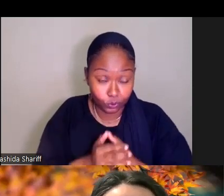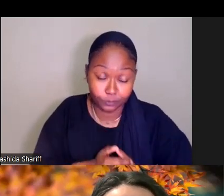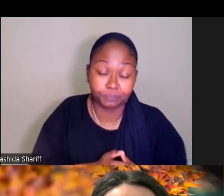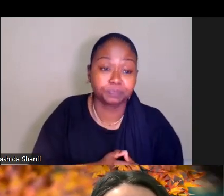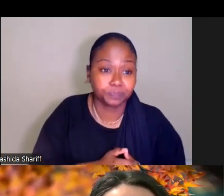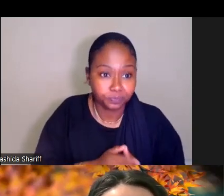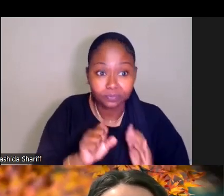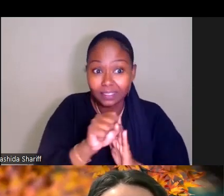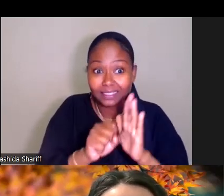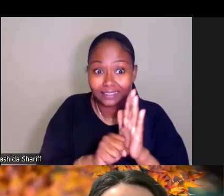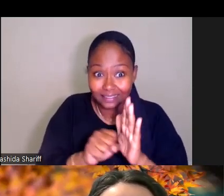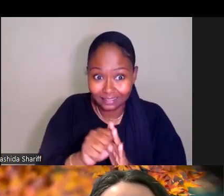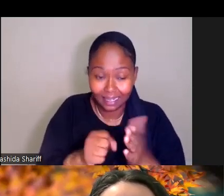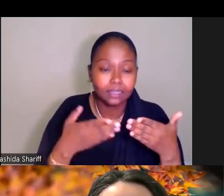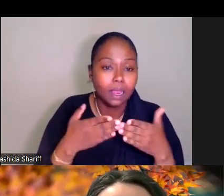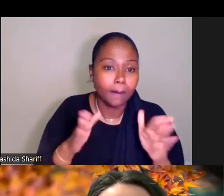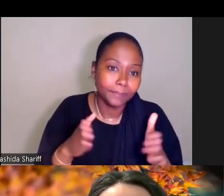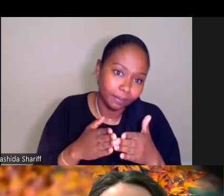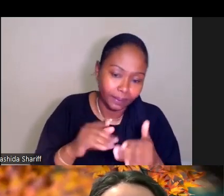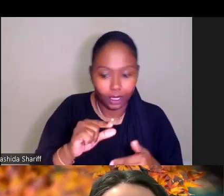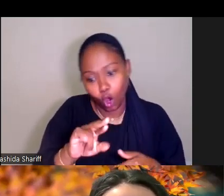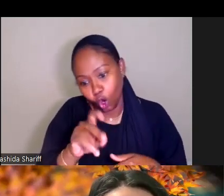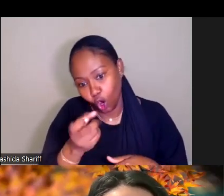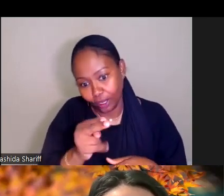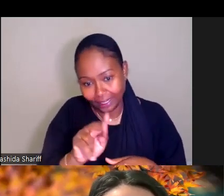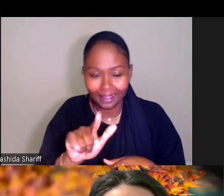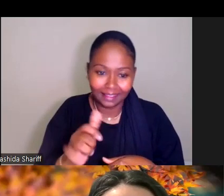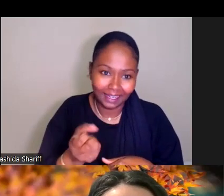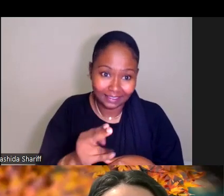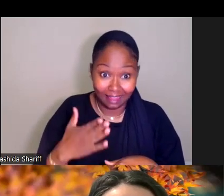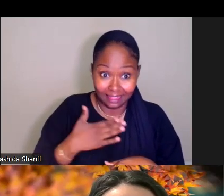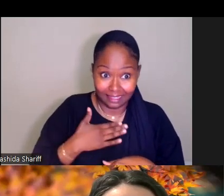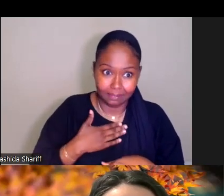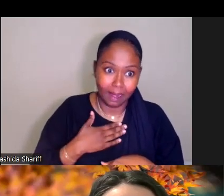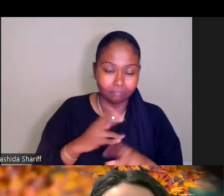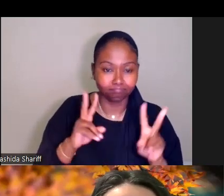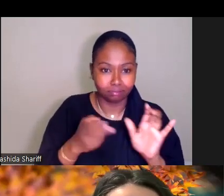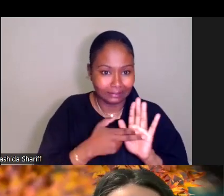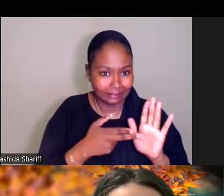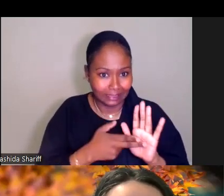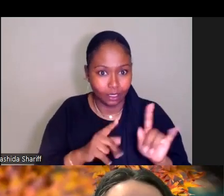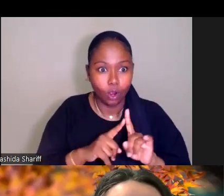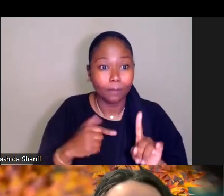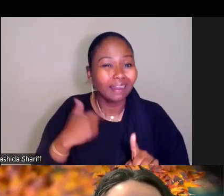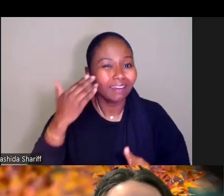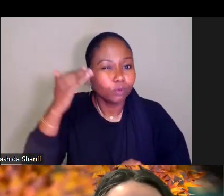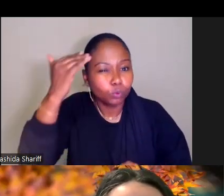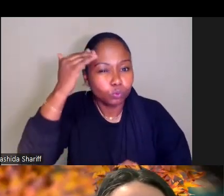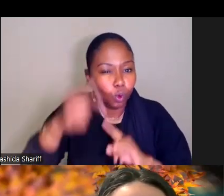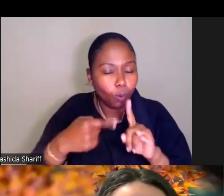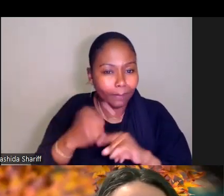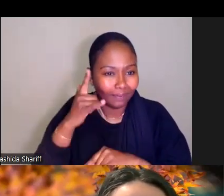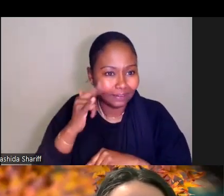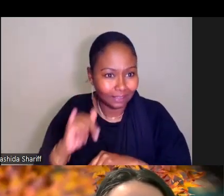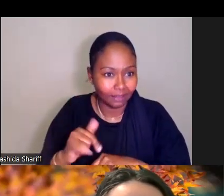Guardian Liaison is my working title, but for those of you who are familiar with State of California classifications,